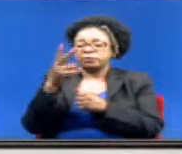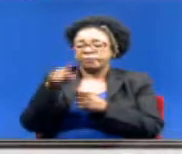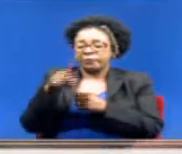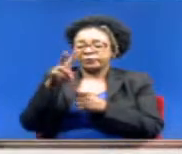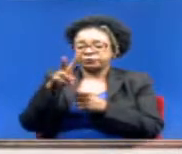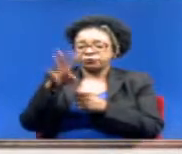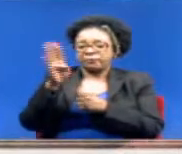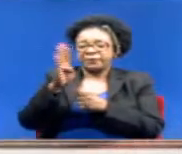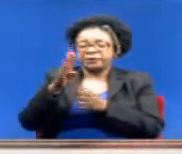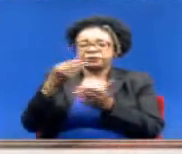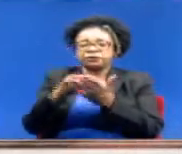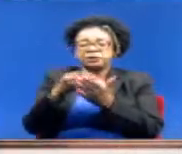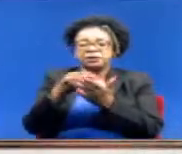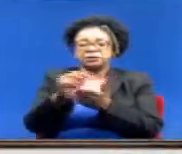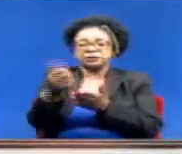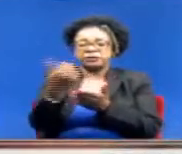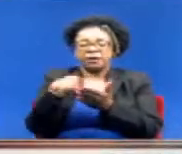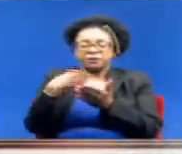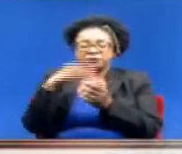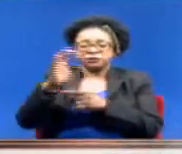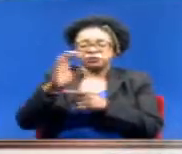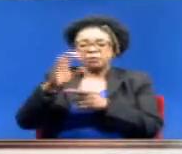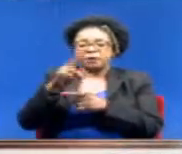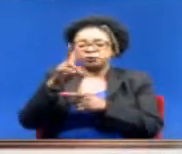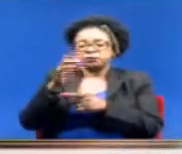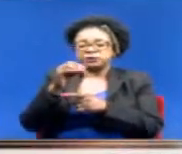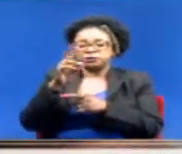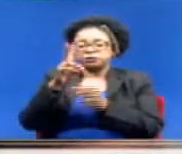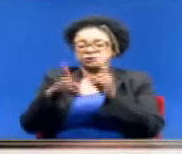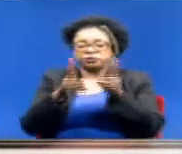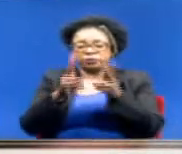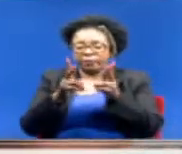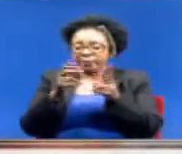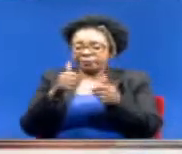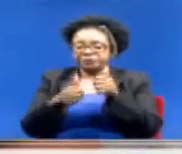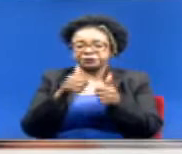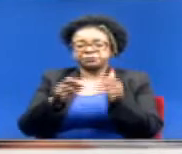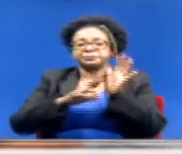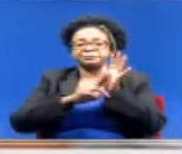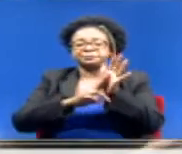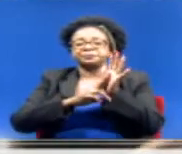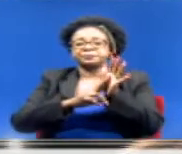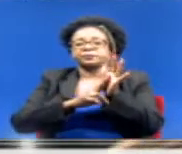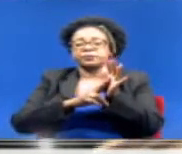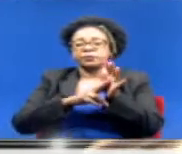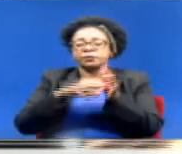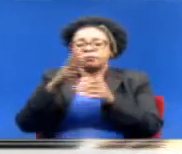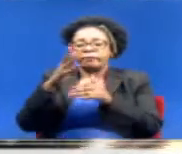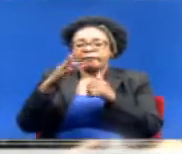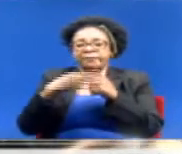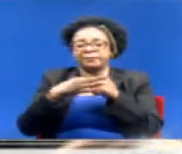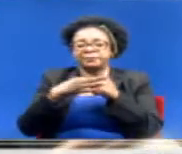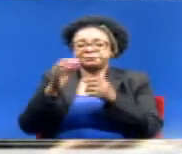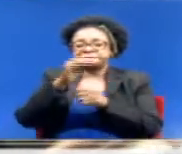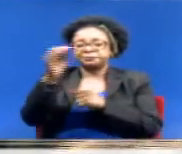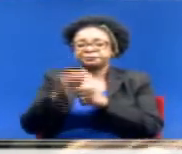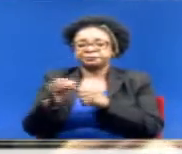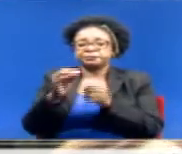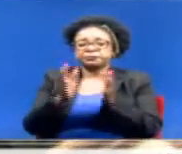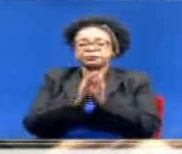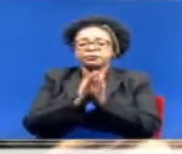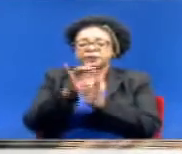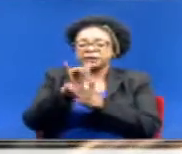152.2 billion shillings in claims to customers in 2022, representing 48.7% of gross written premium for the